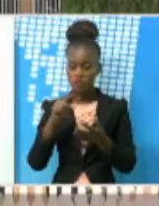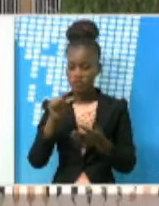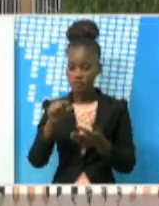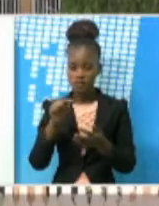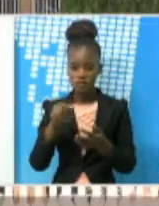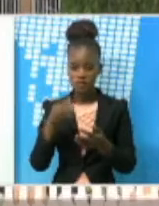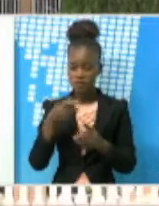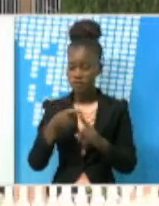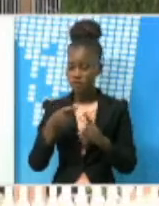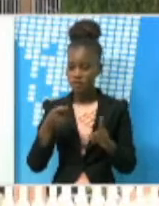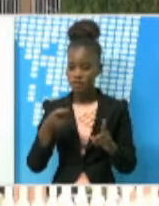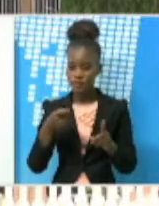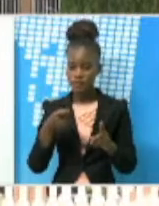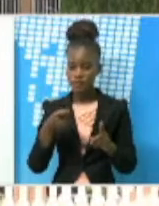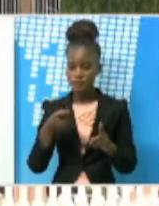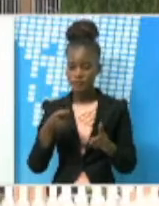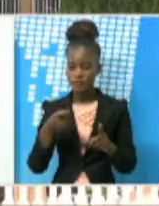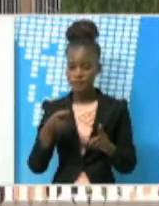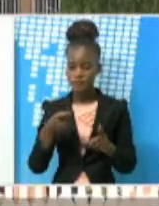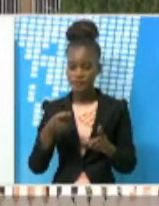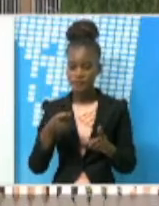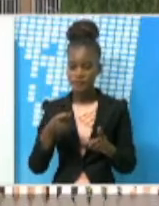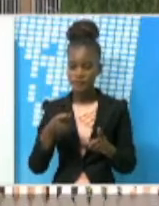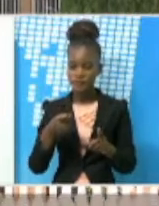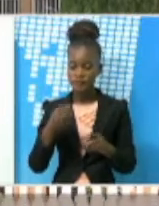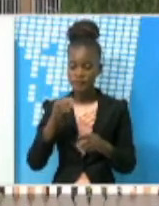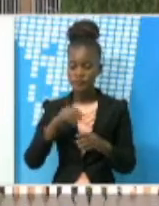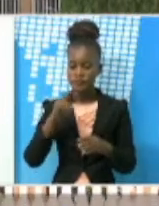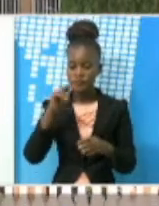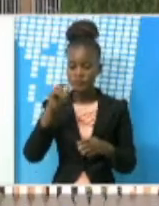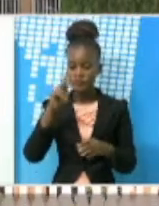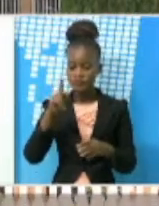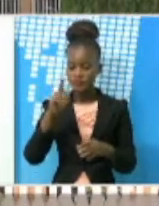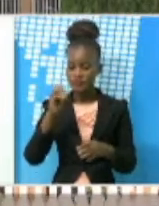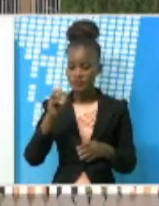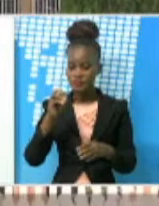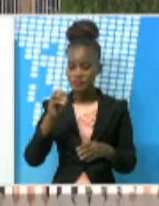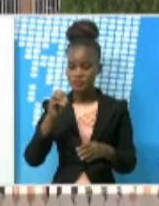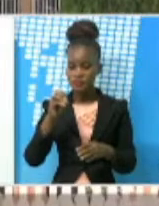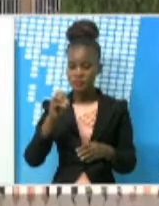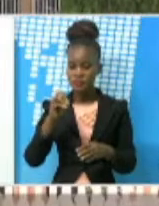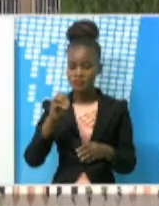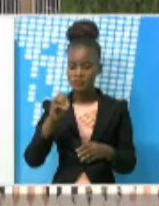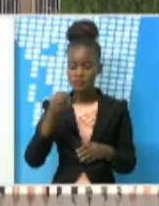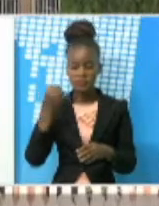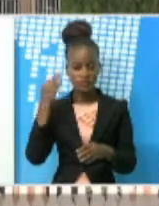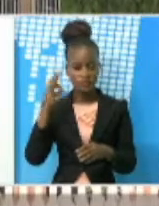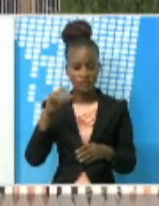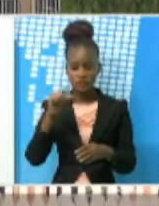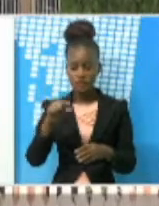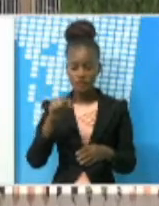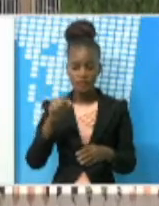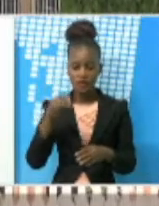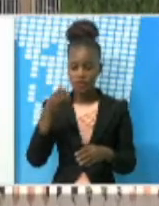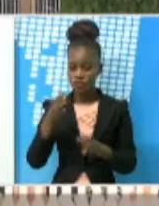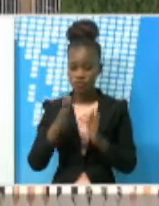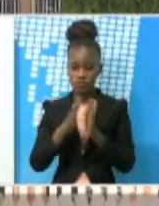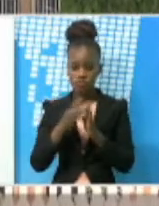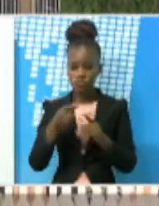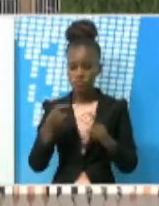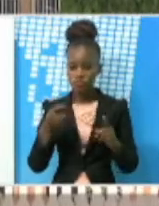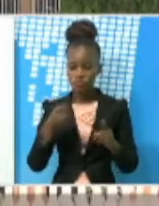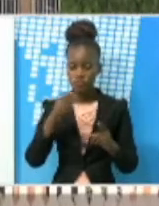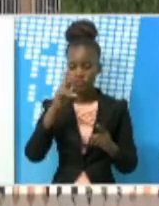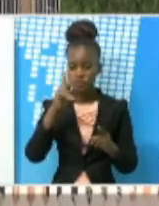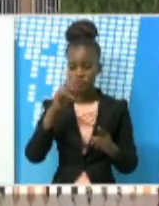Omoro, from Arua, from Nakapiripirit, from Kapelebyong, if you get the chance from Bududa, from Chisoro,